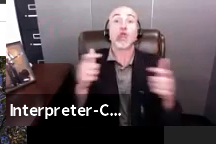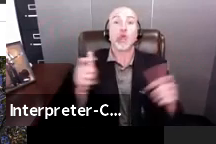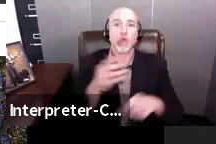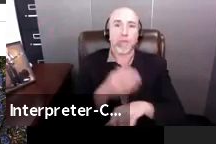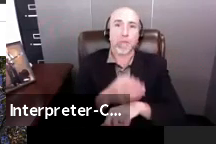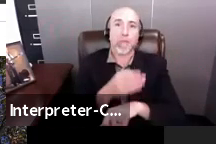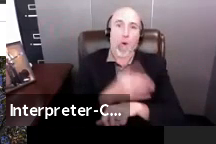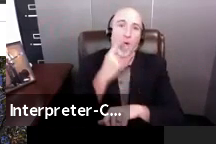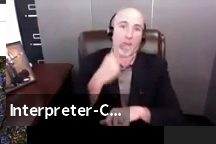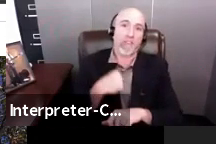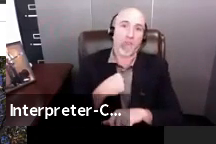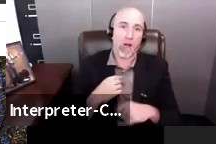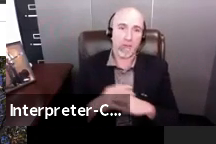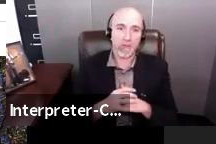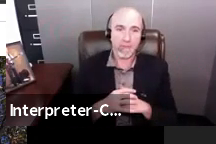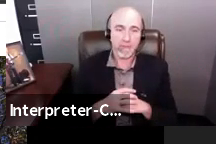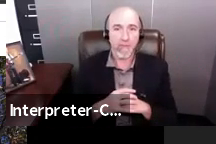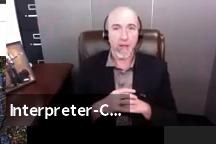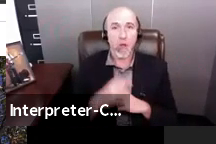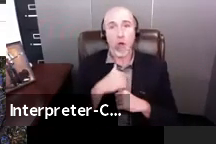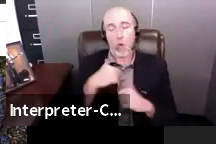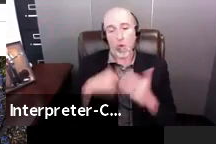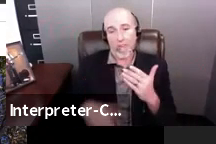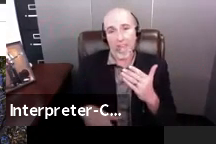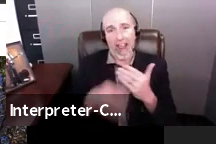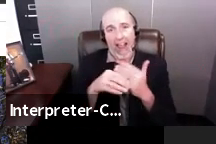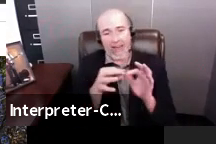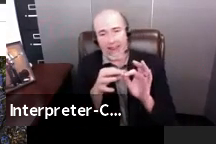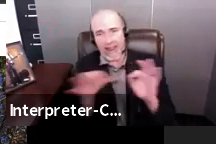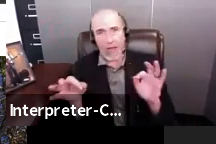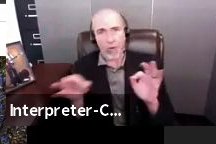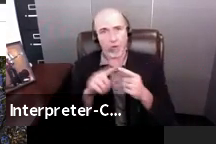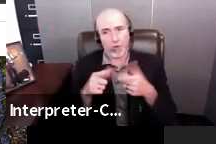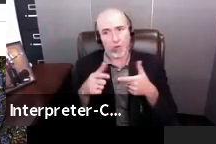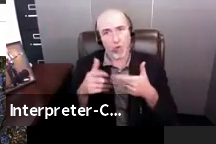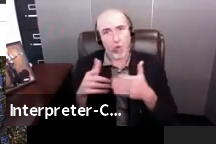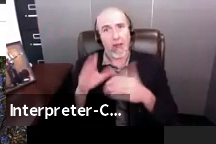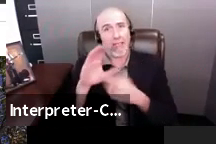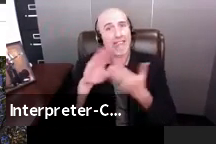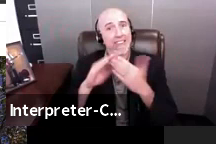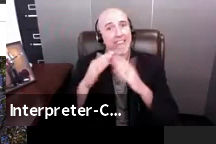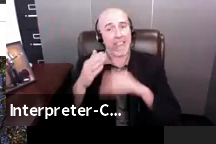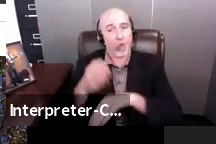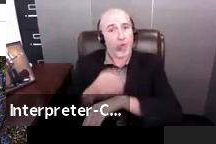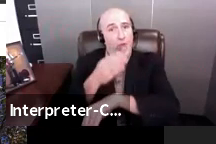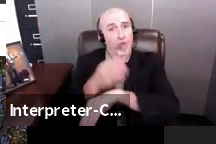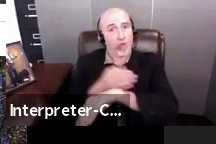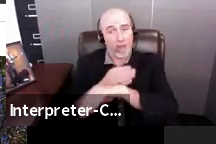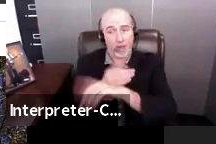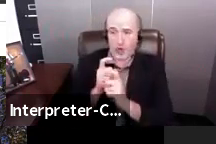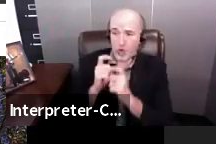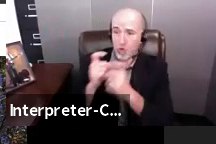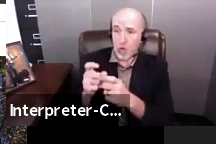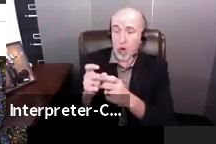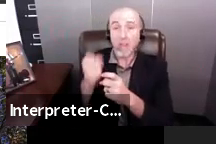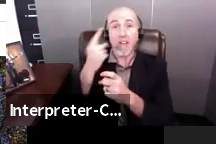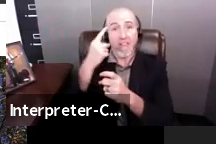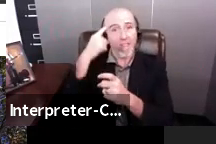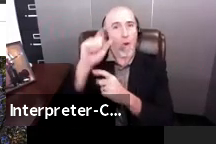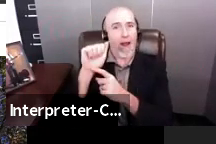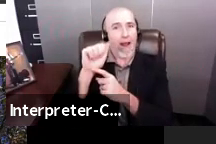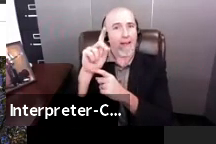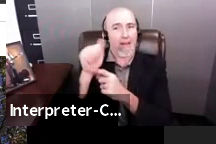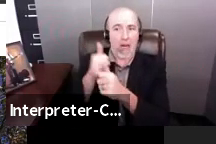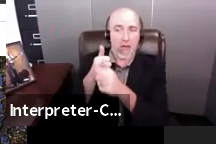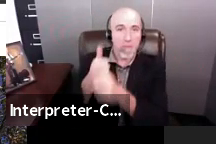for us. We've added language to allow city restoration grants to be used for ADA compliance